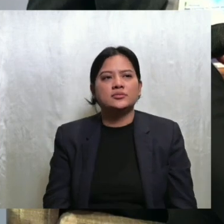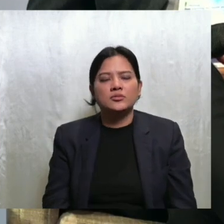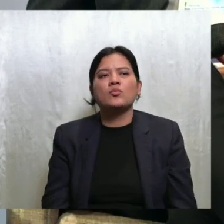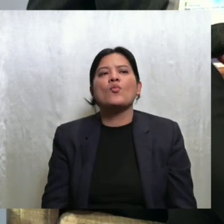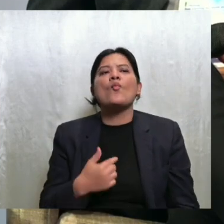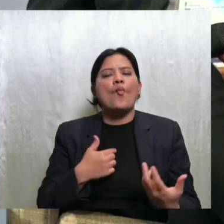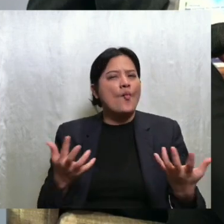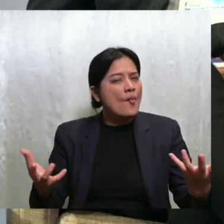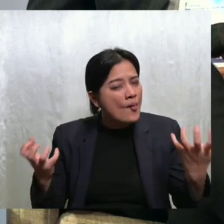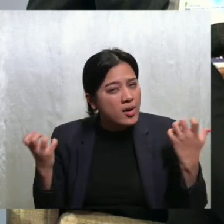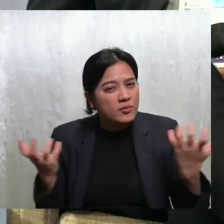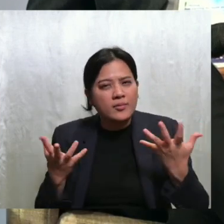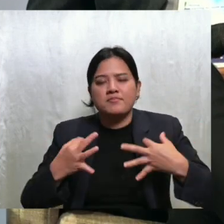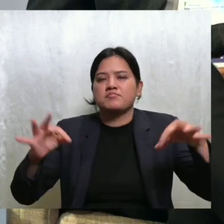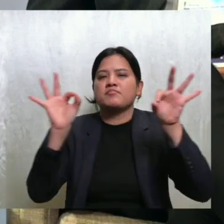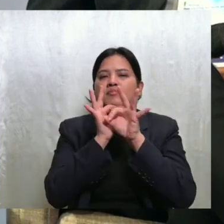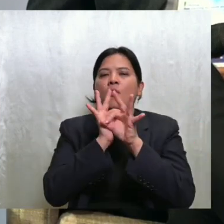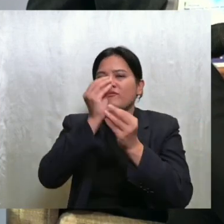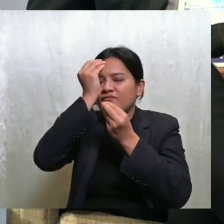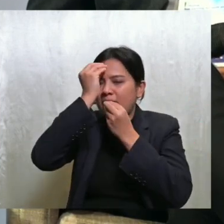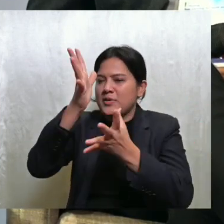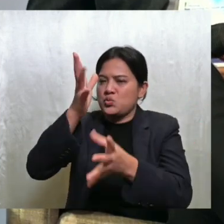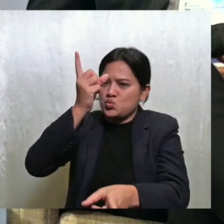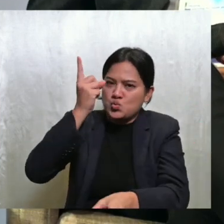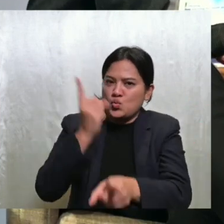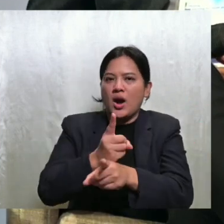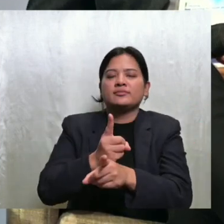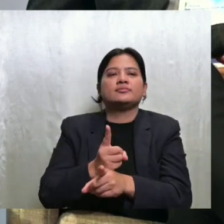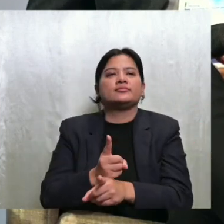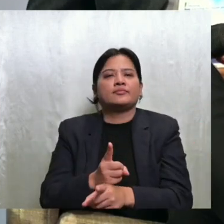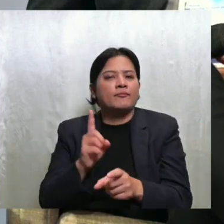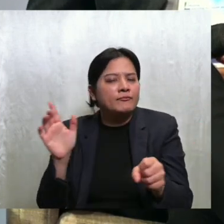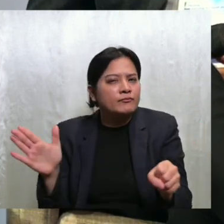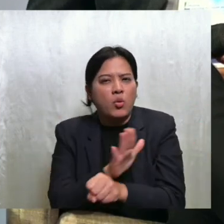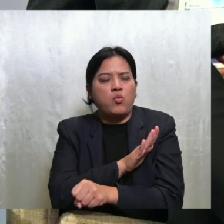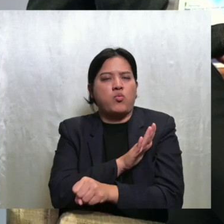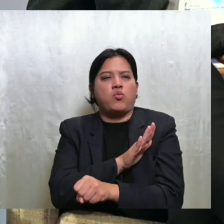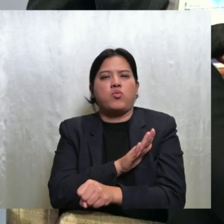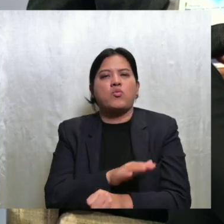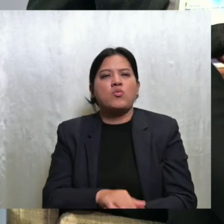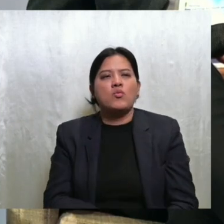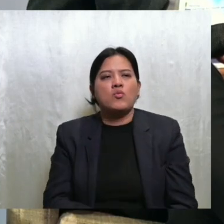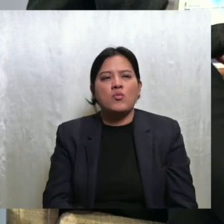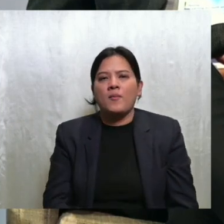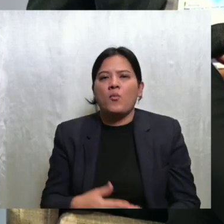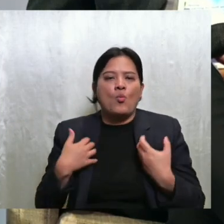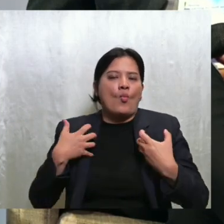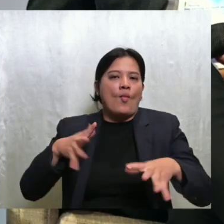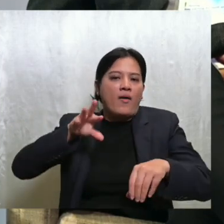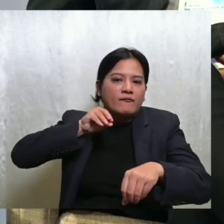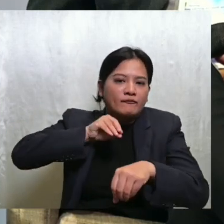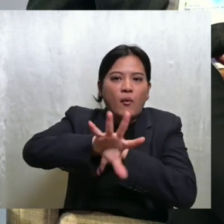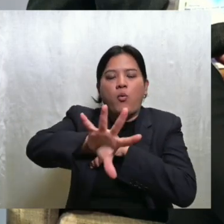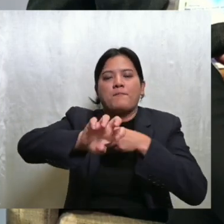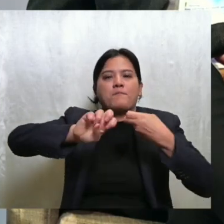really impacting the learning. So those are 2 key things that we are actually concerned of, and we are very conservative about bringing any